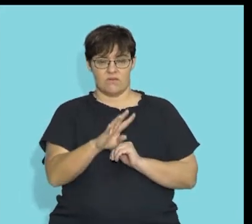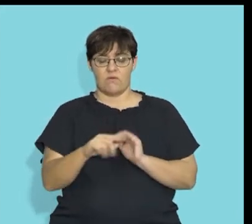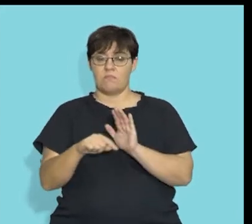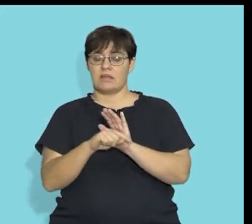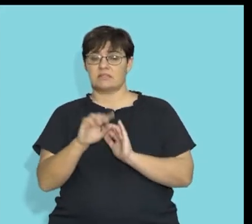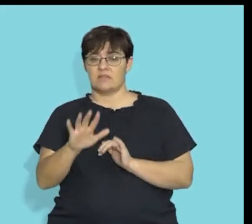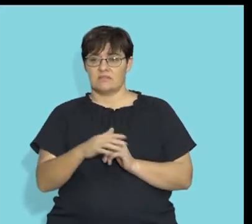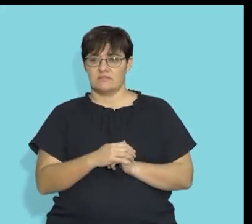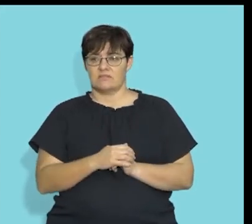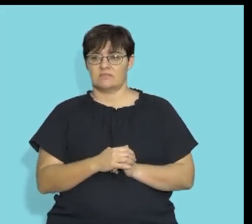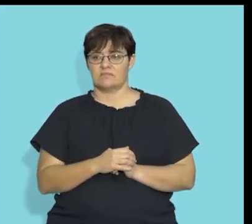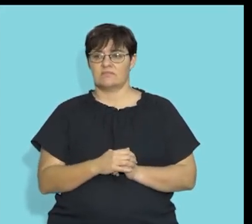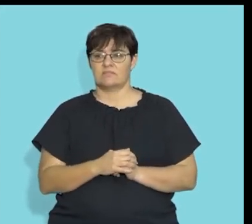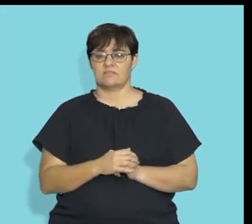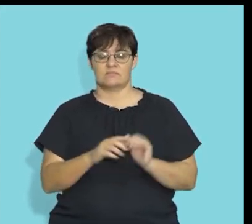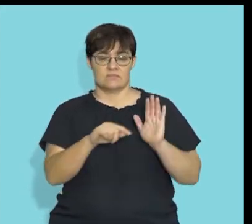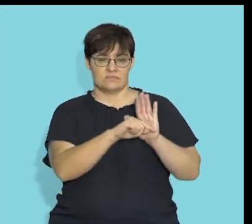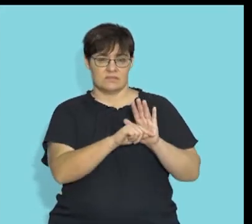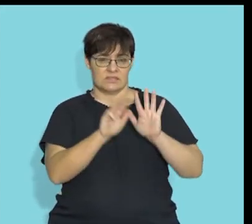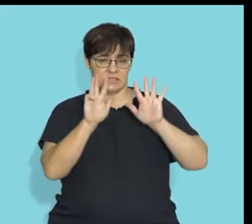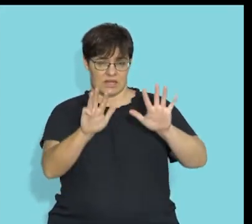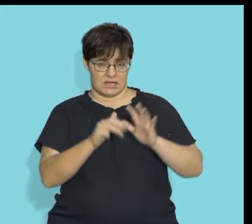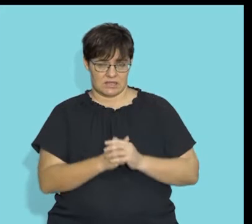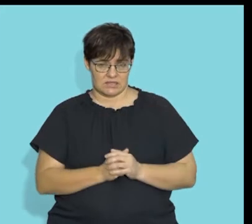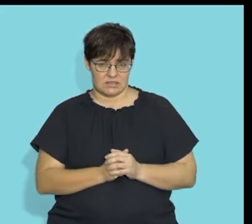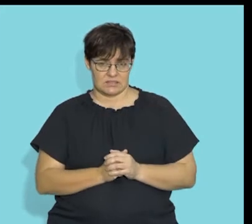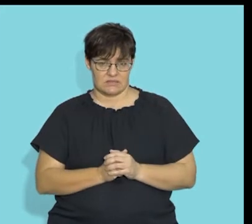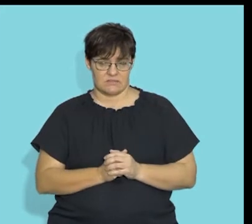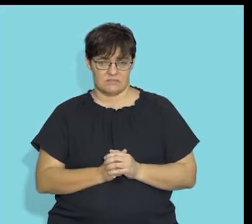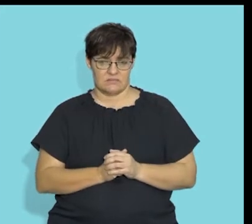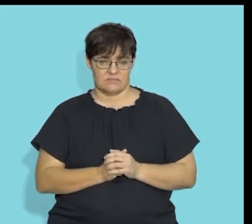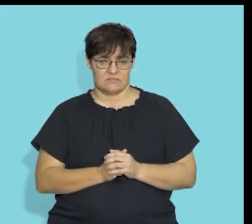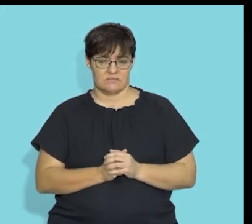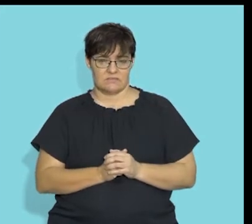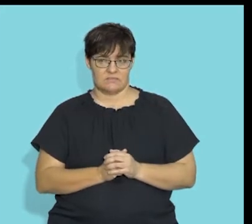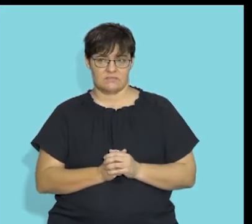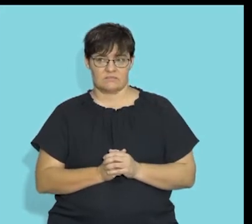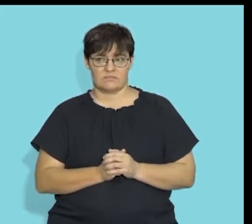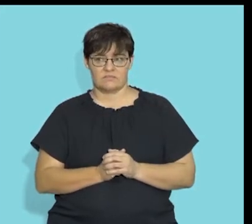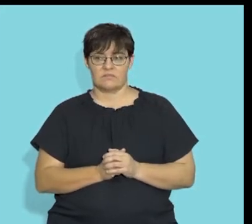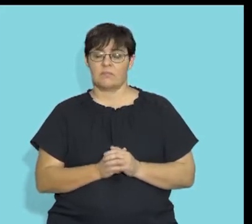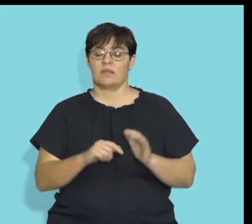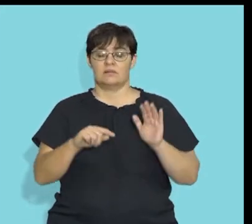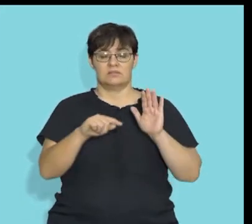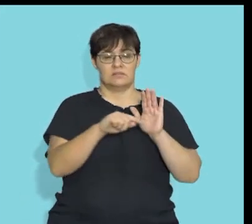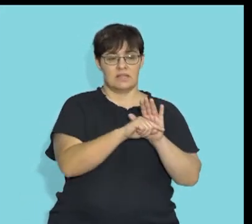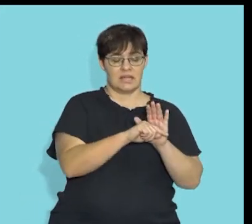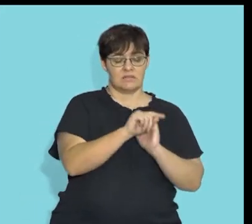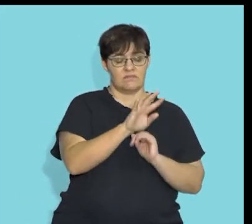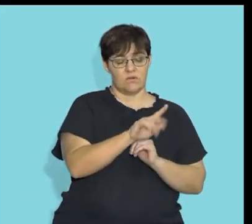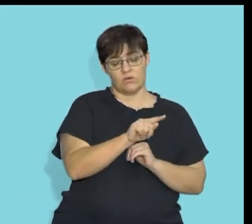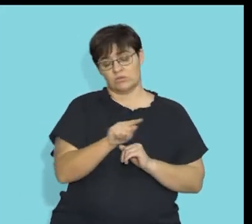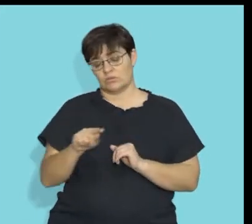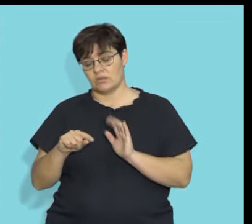-4 minus 5 will give me that the first term of the first differences is -9. Then moving on